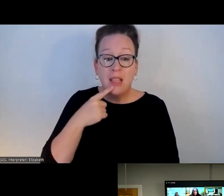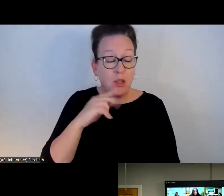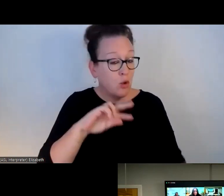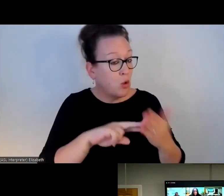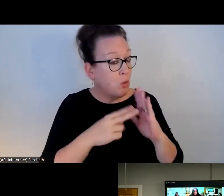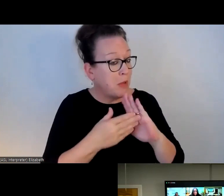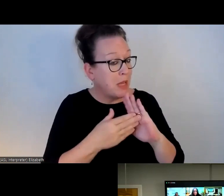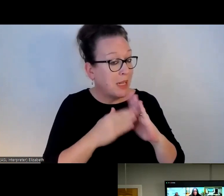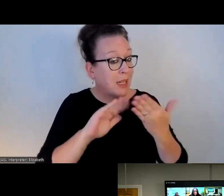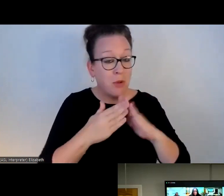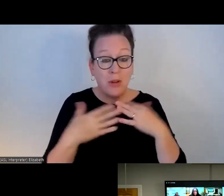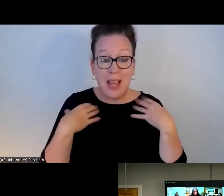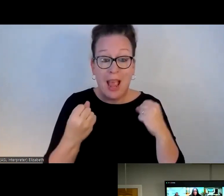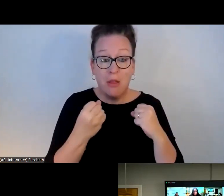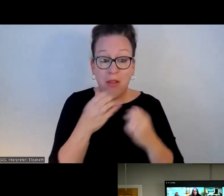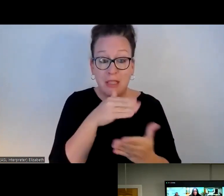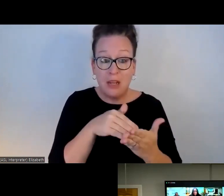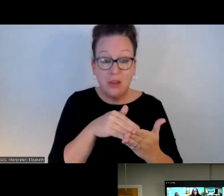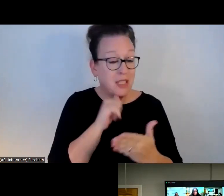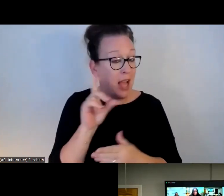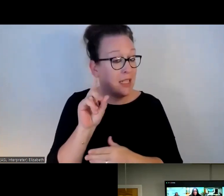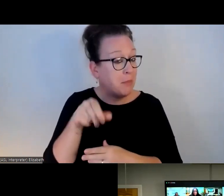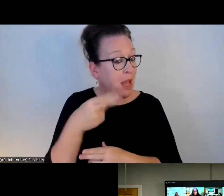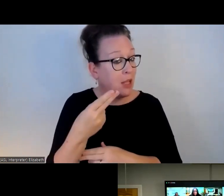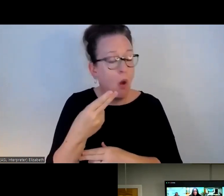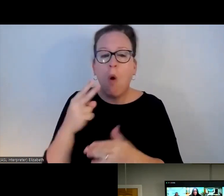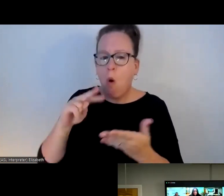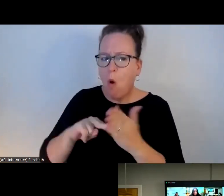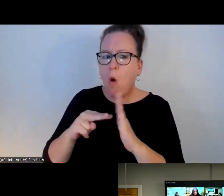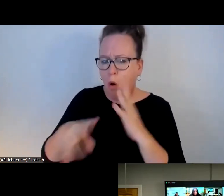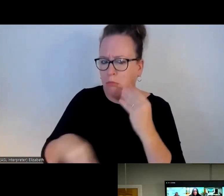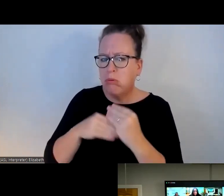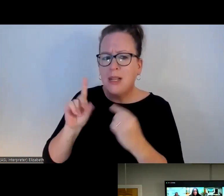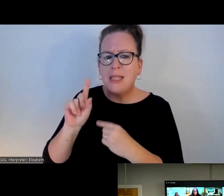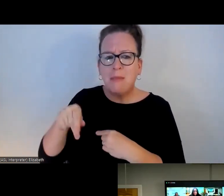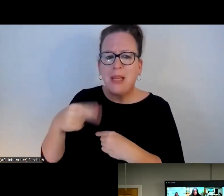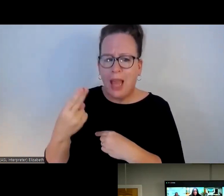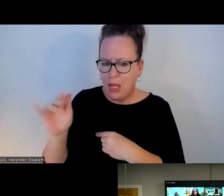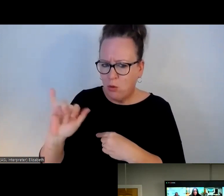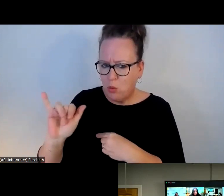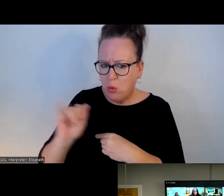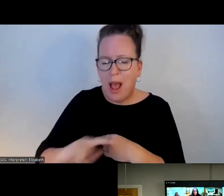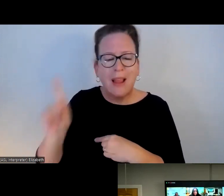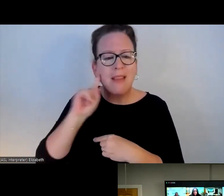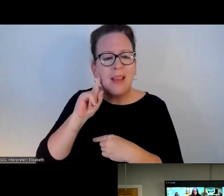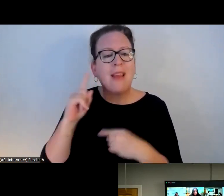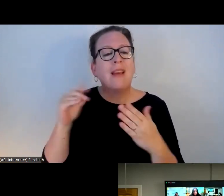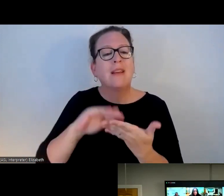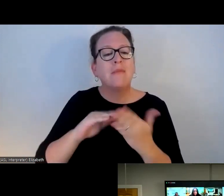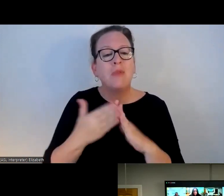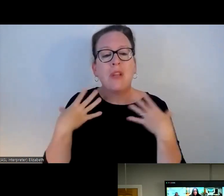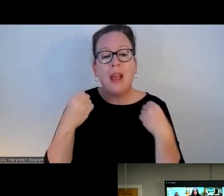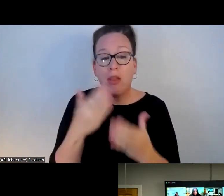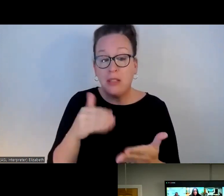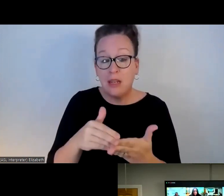DPH from the state? Oh, in addition to DPH, so I think DPH will have a view. Community health centers would have a view as well.